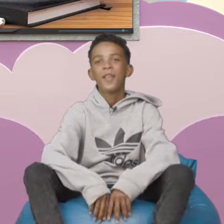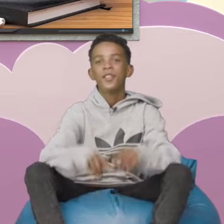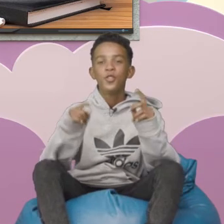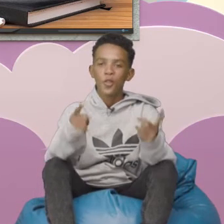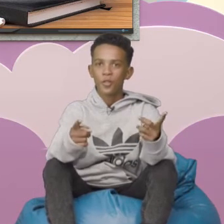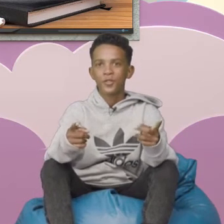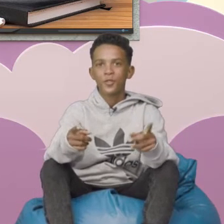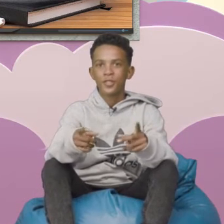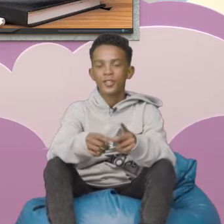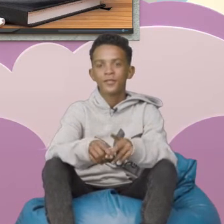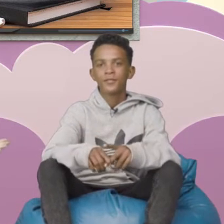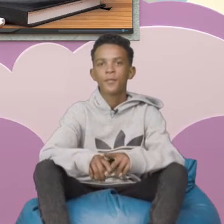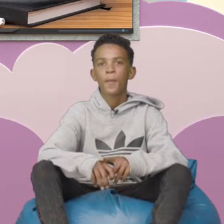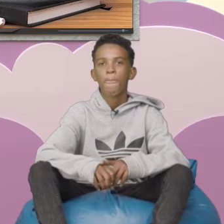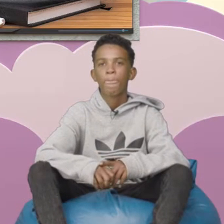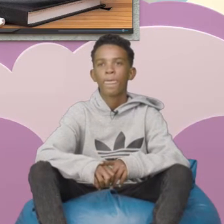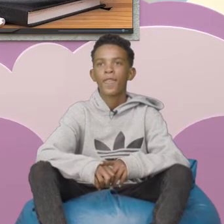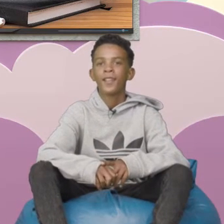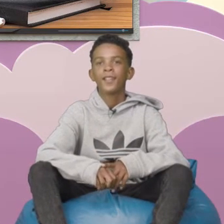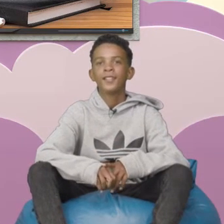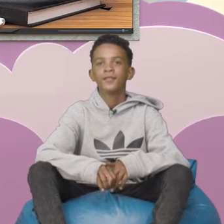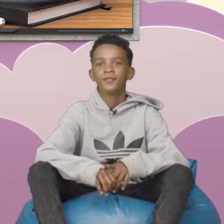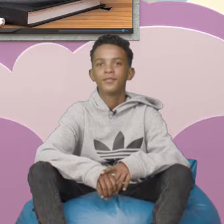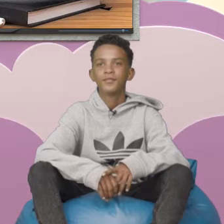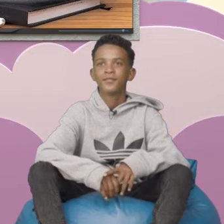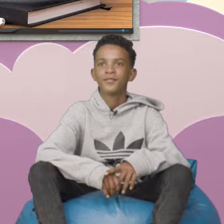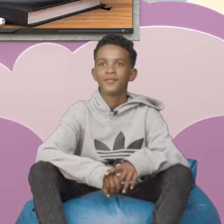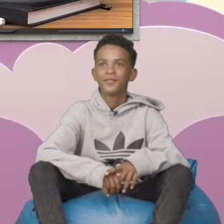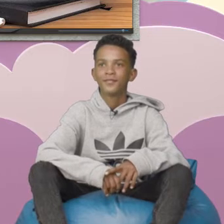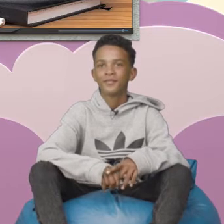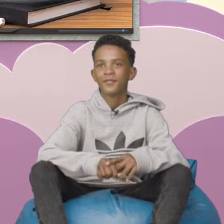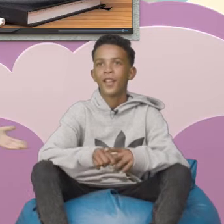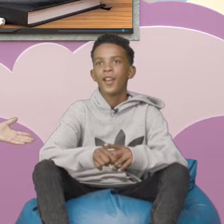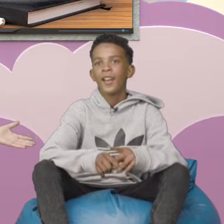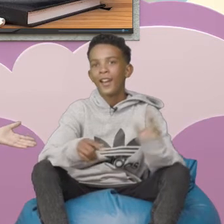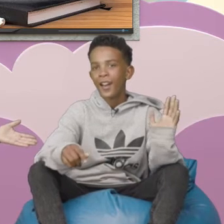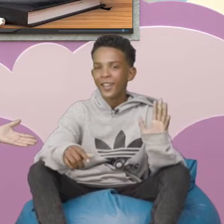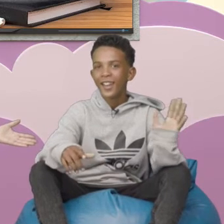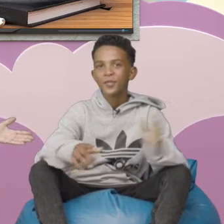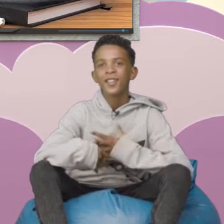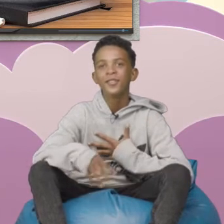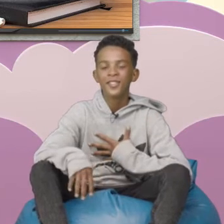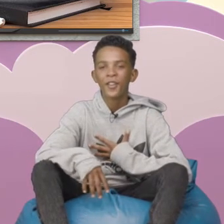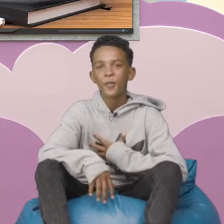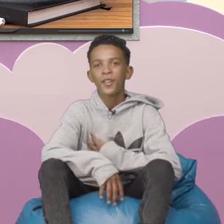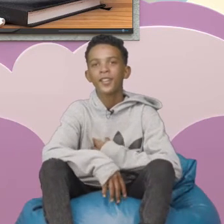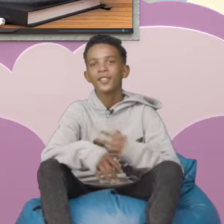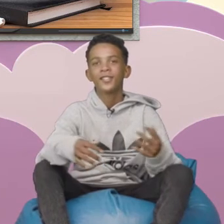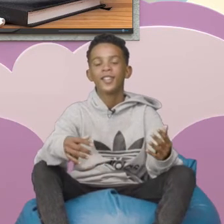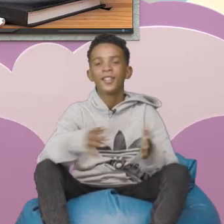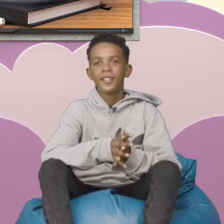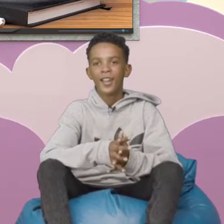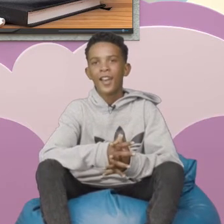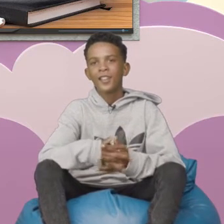future? Your future. I'm Jeanette Diergaard, and with me is my cool friend. Hi guys, my name is Silvano